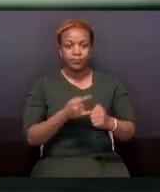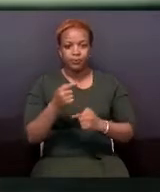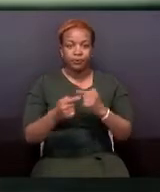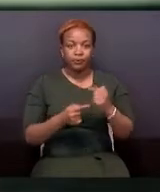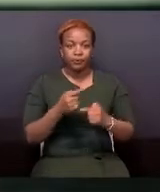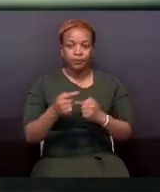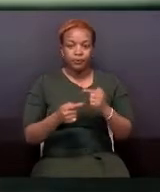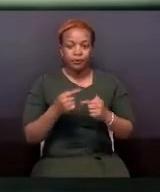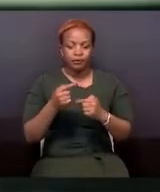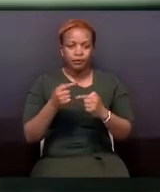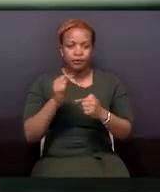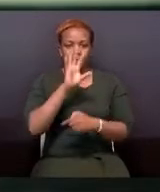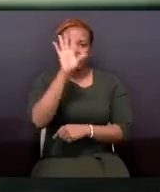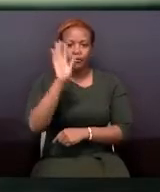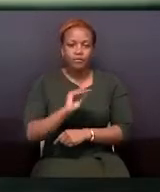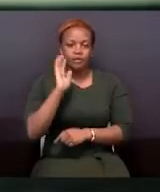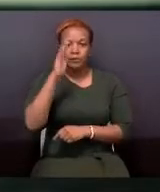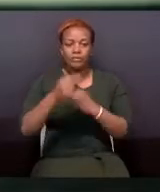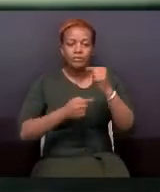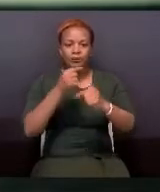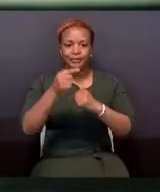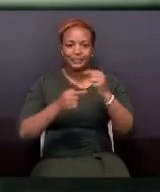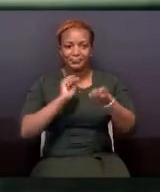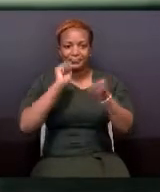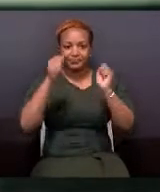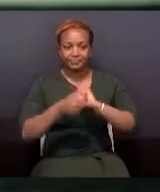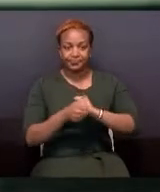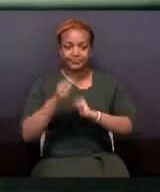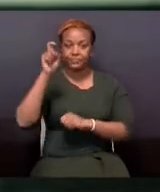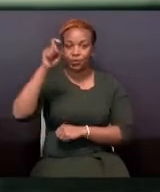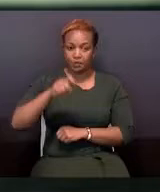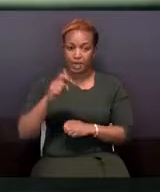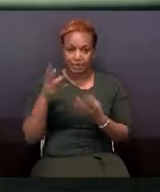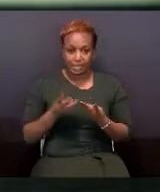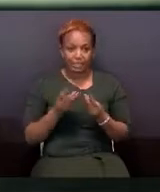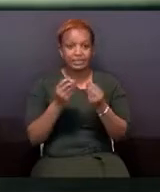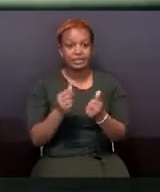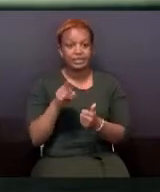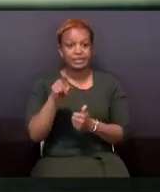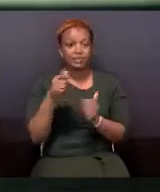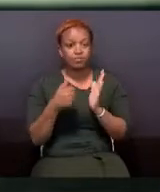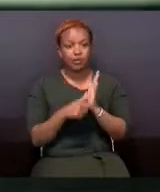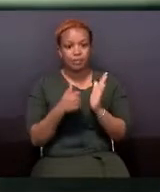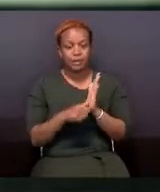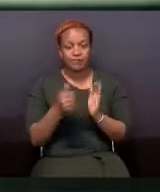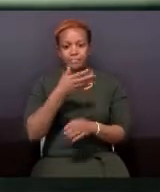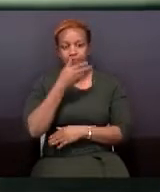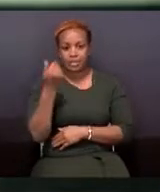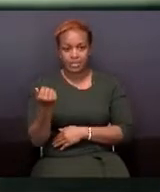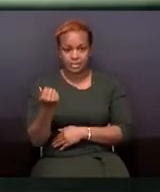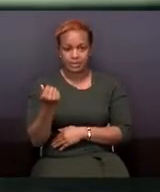left behind, being left behind. So we must address these problems best,